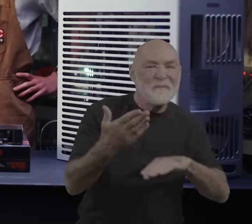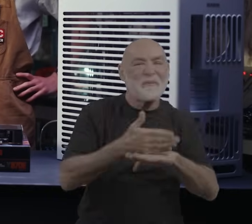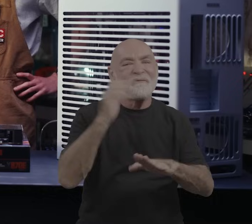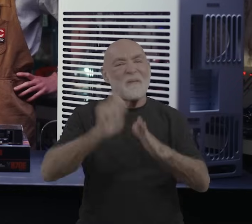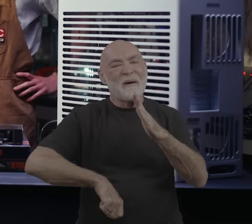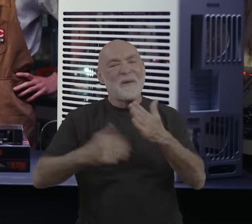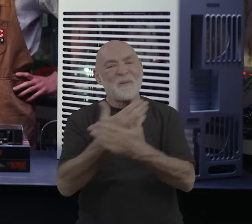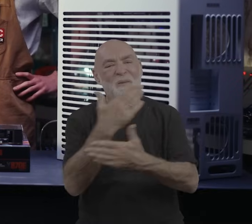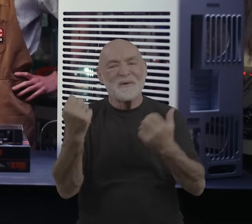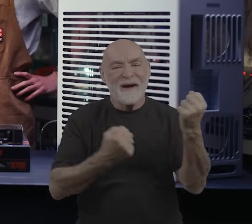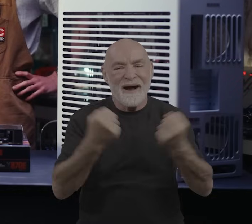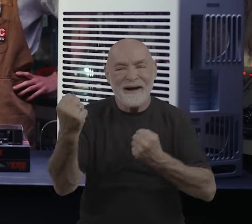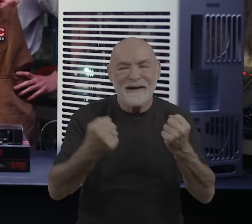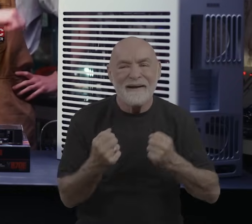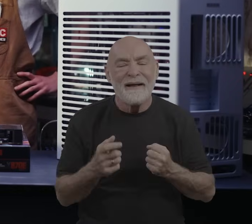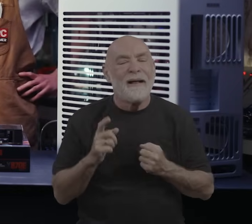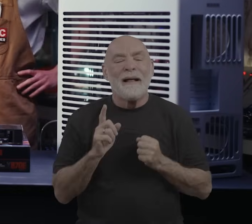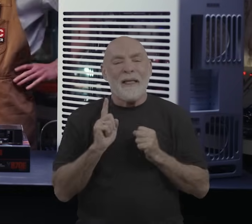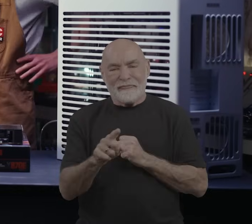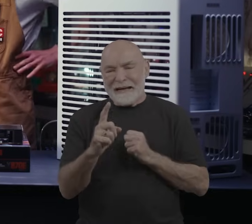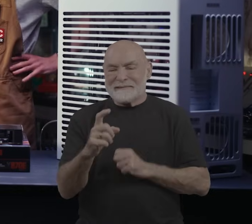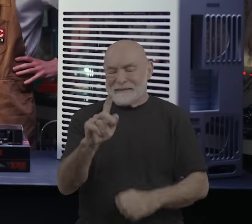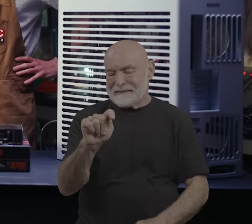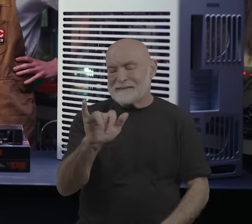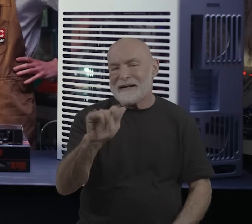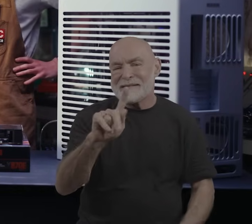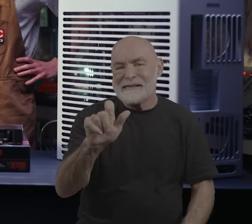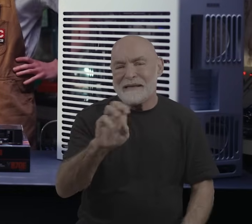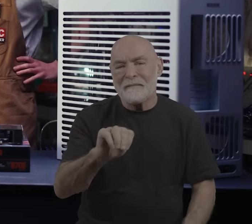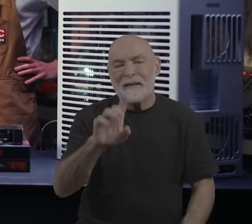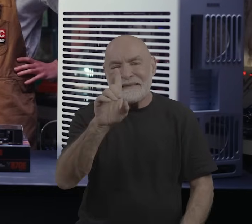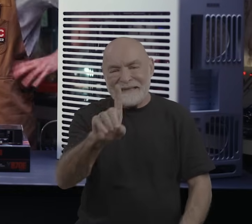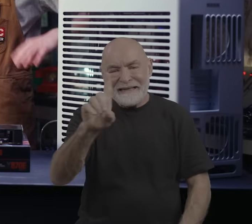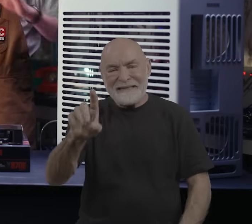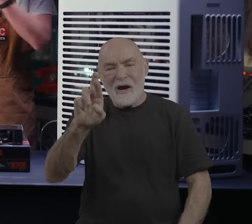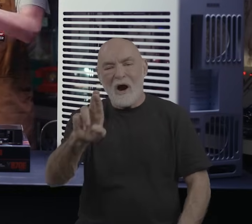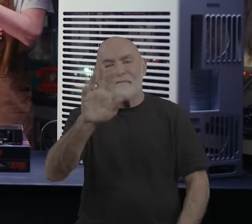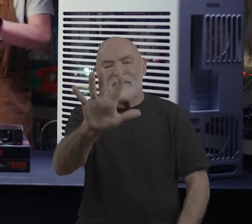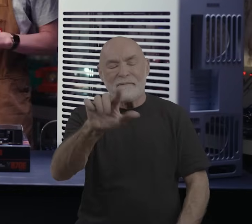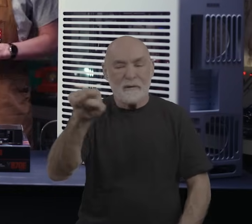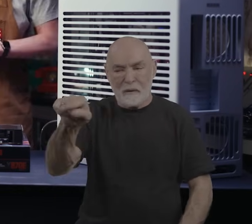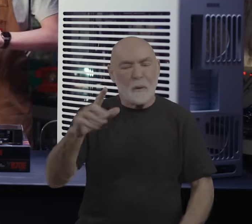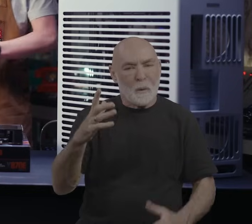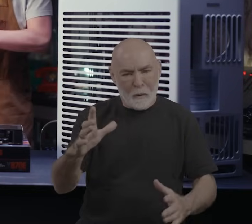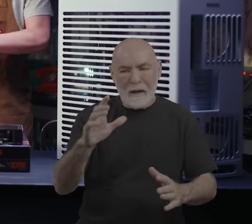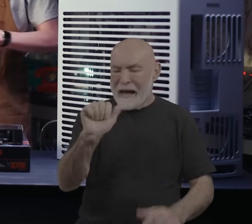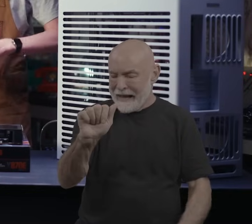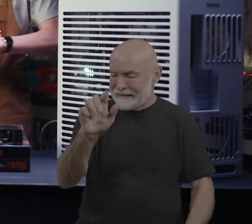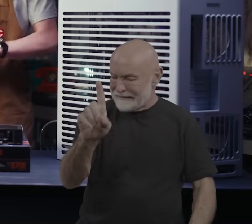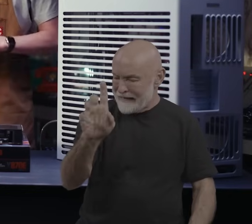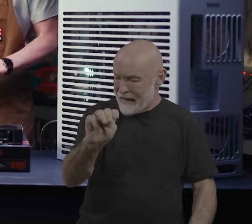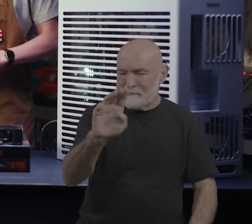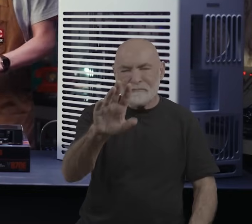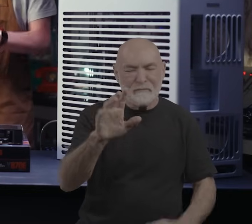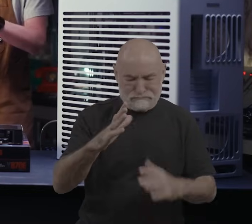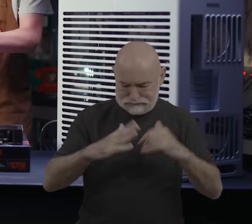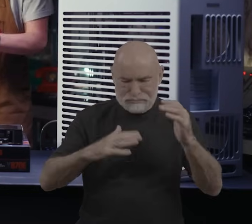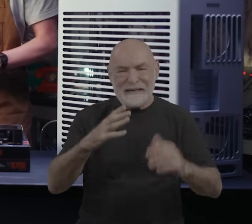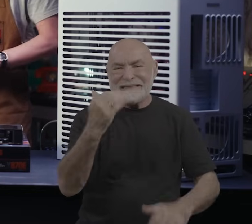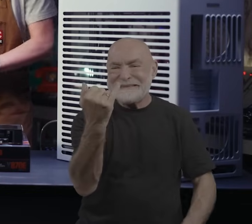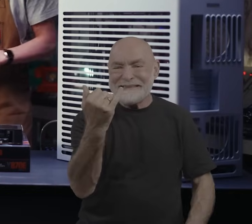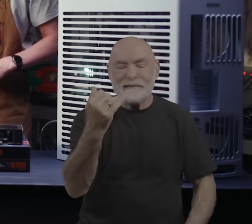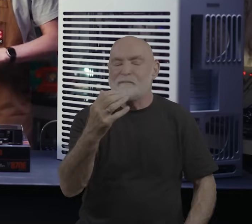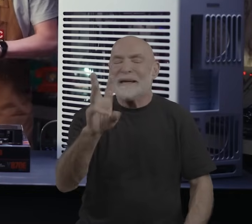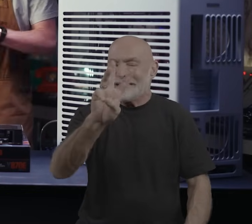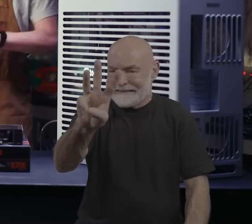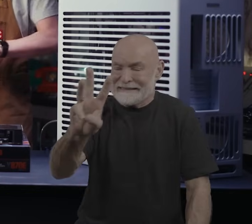for a new car. Oh, that's the Corsair Dominator Titanium DDR5. This kit is perfect for building an all AMD Ryzen build at